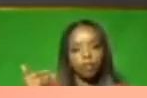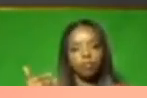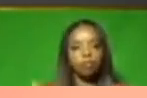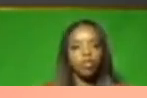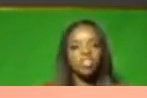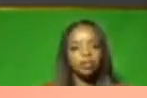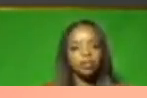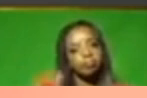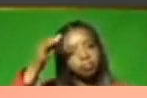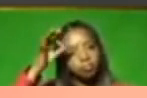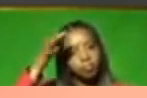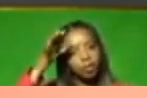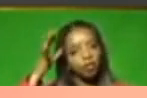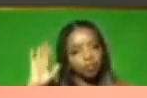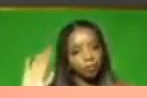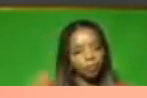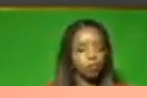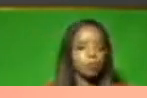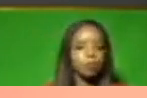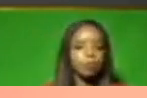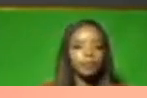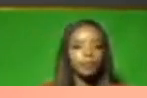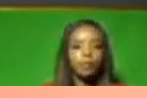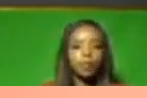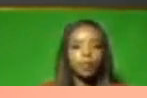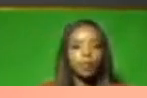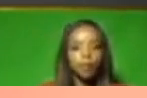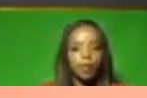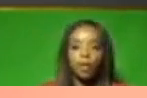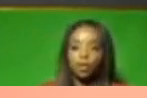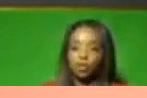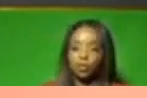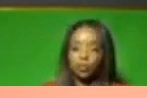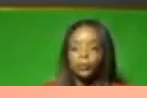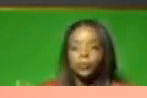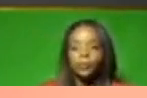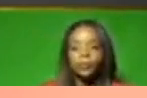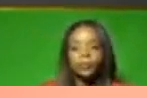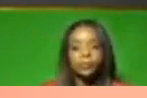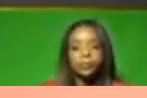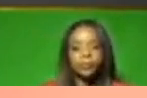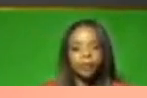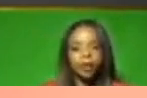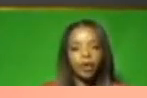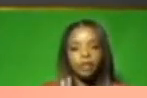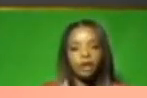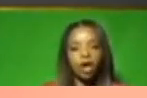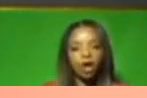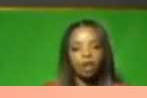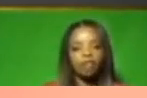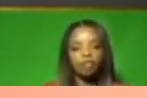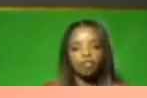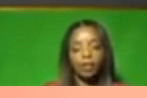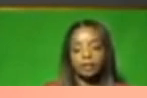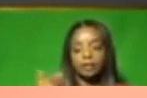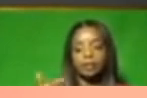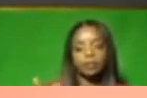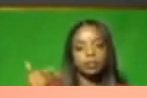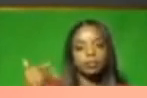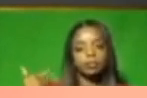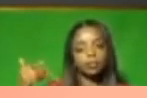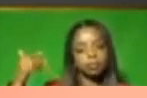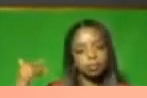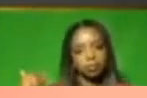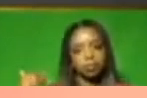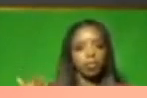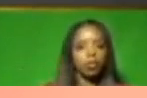We have made significant strides over the course of the last 5 years to restore our country and our